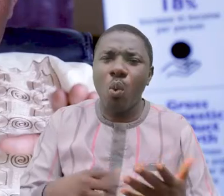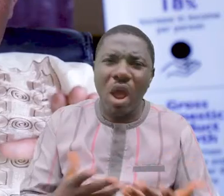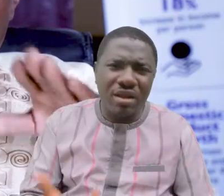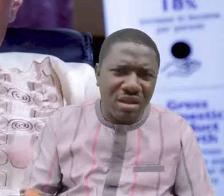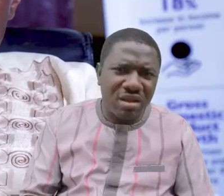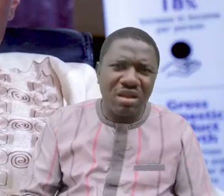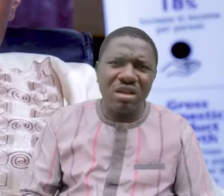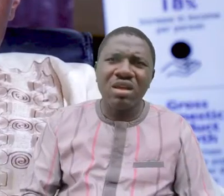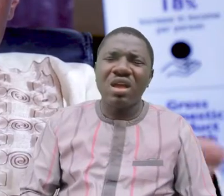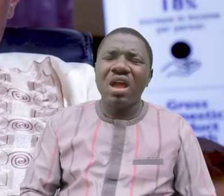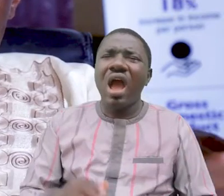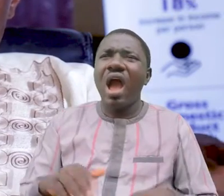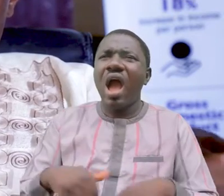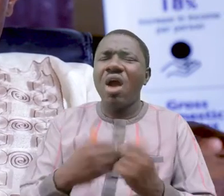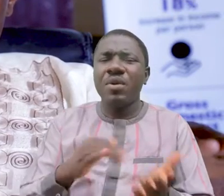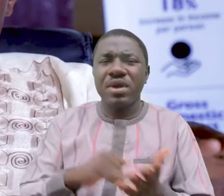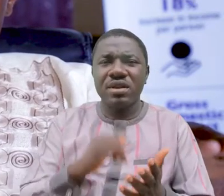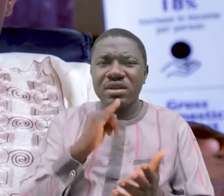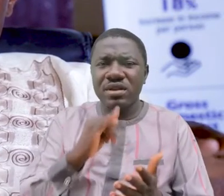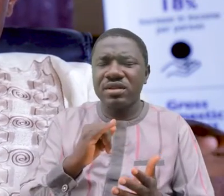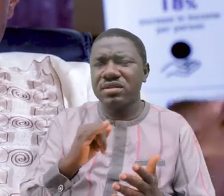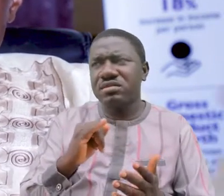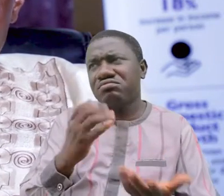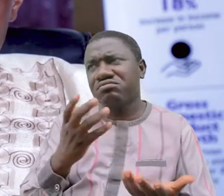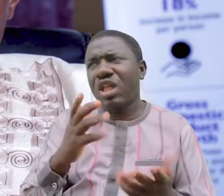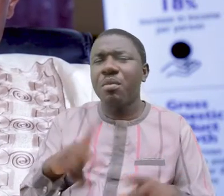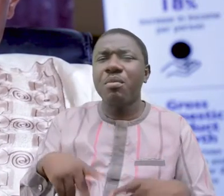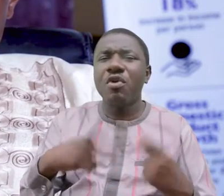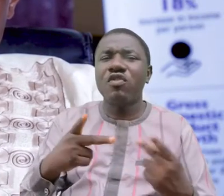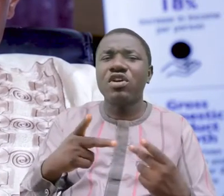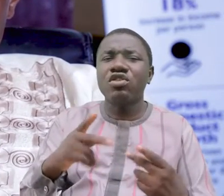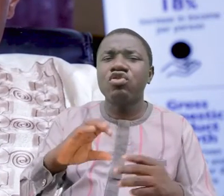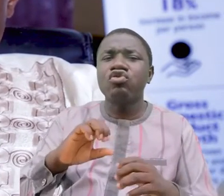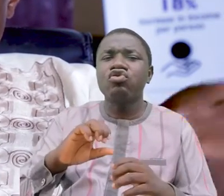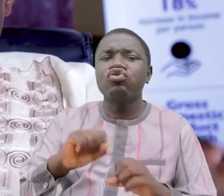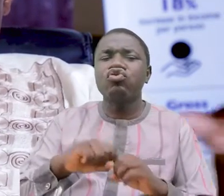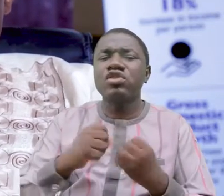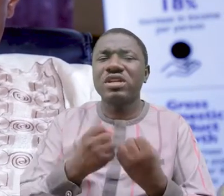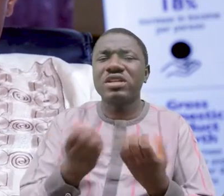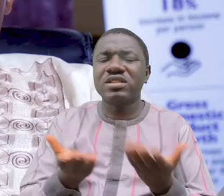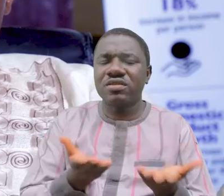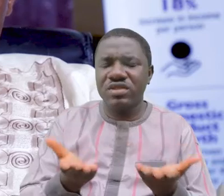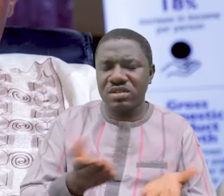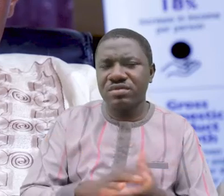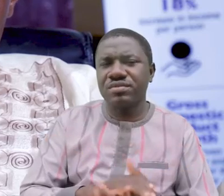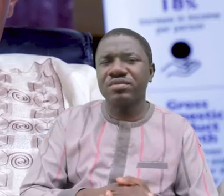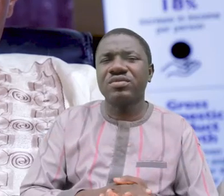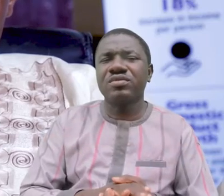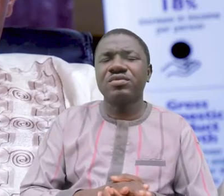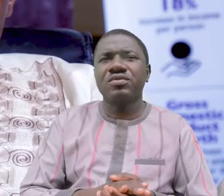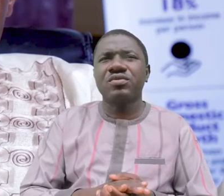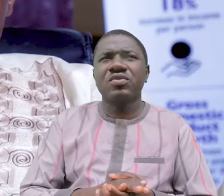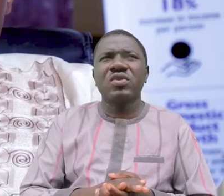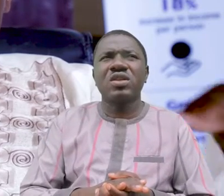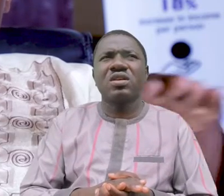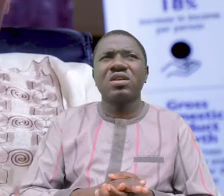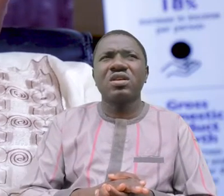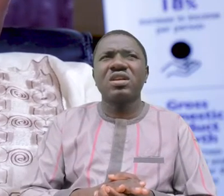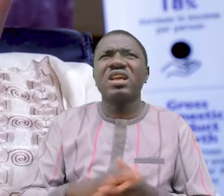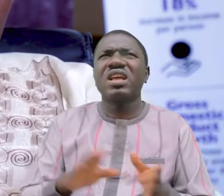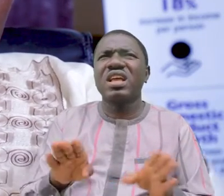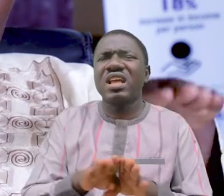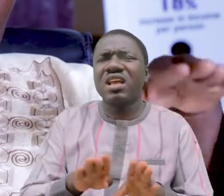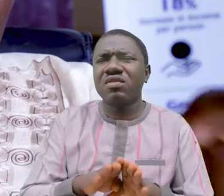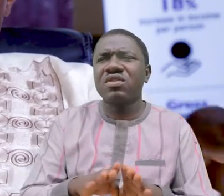it differs with the social services and or social welfare program in government. You understand, and